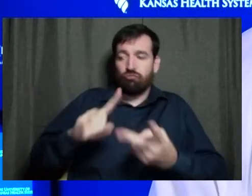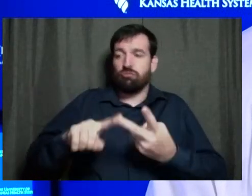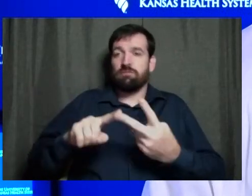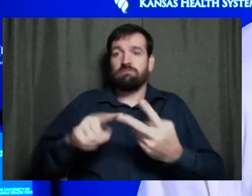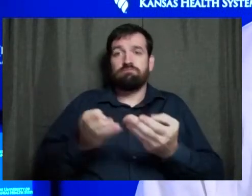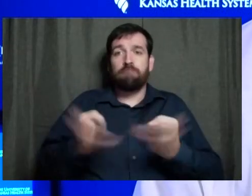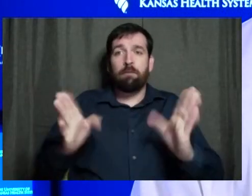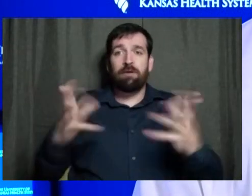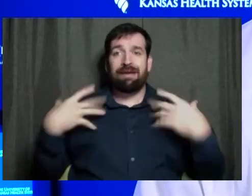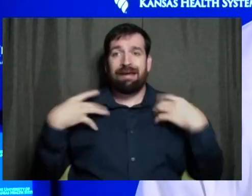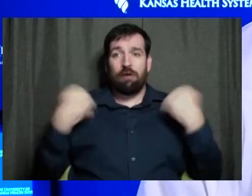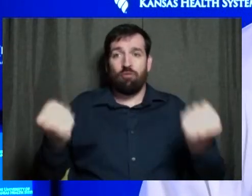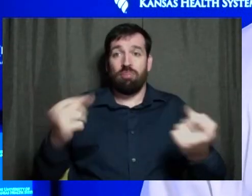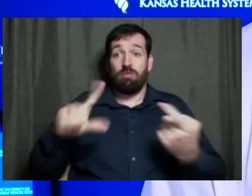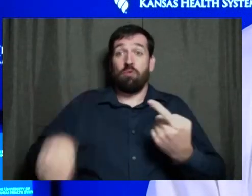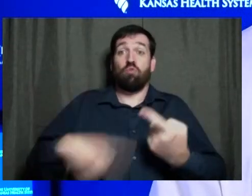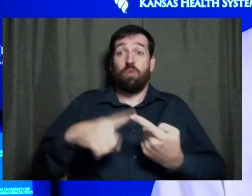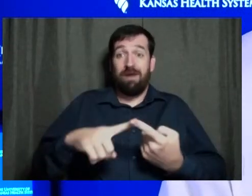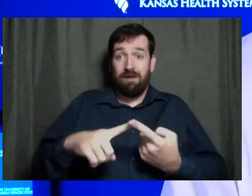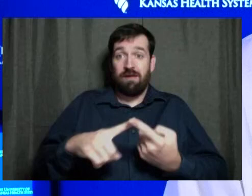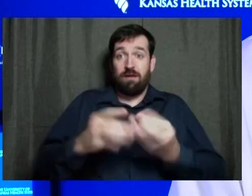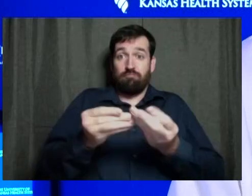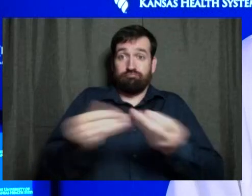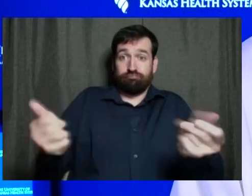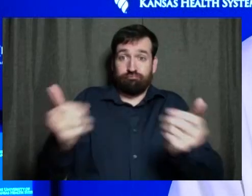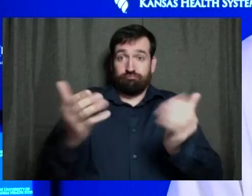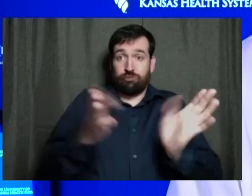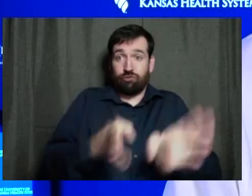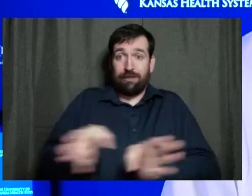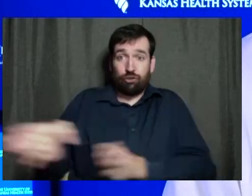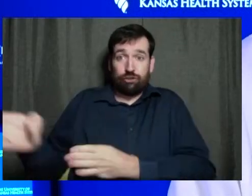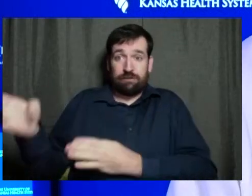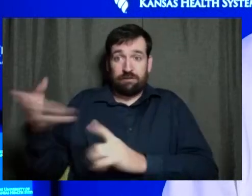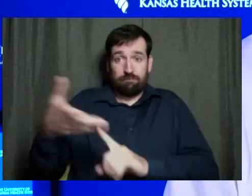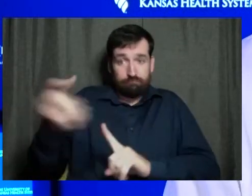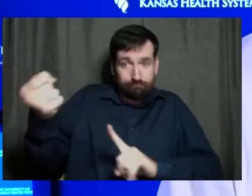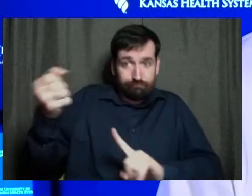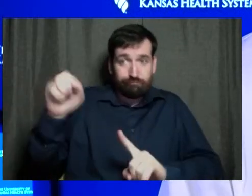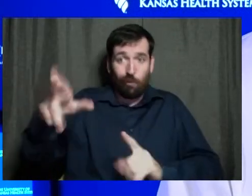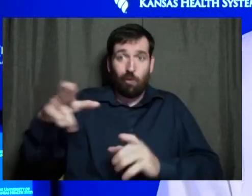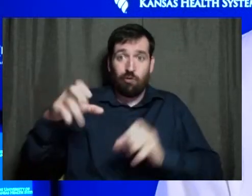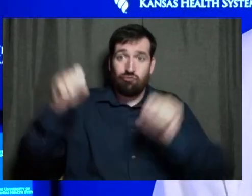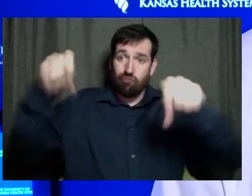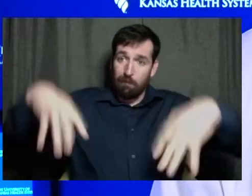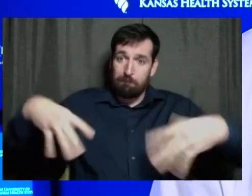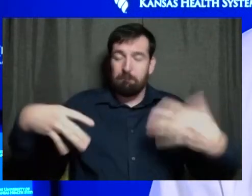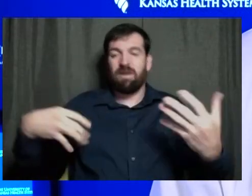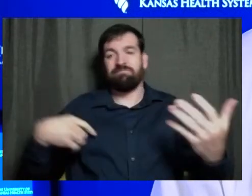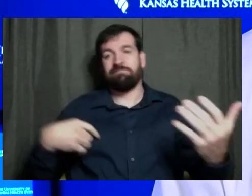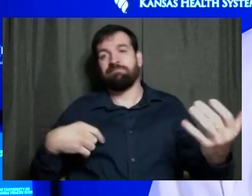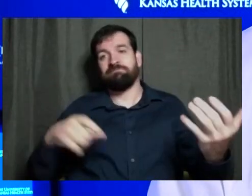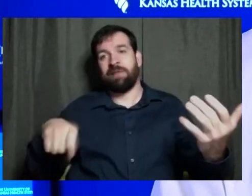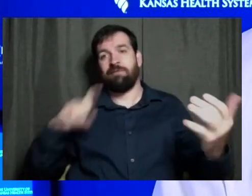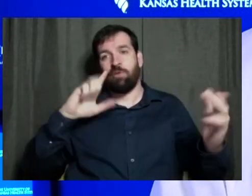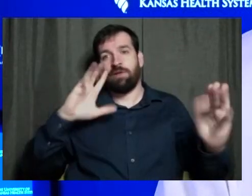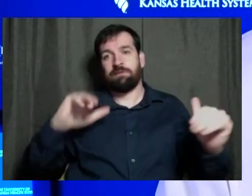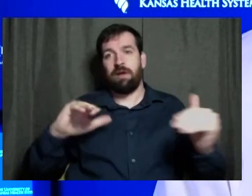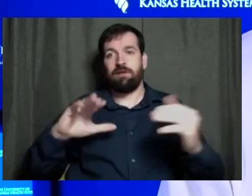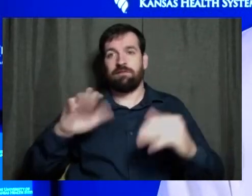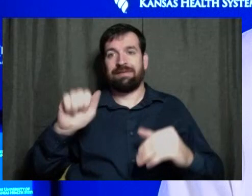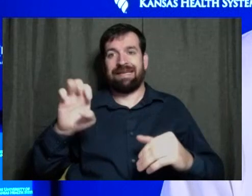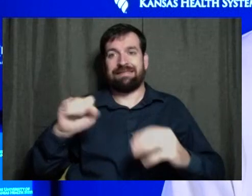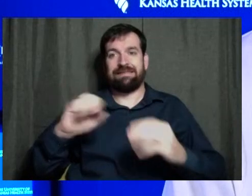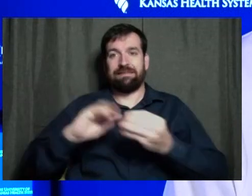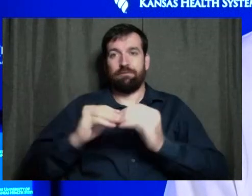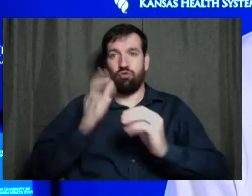mitigation strategies are reduced or taken away, you would have to expect that there would be an increase in cases. Hopefully